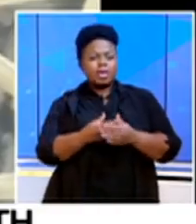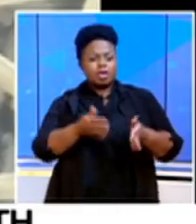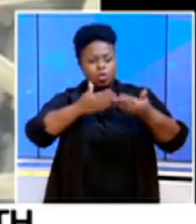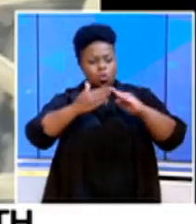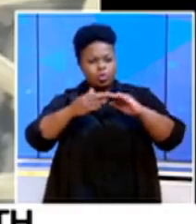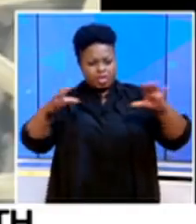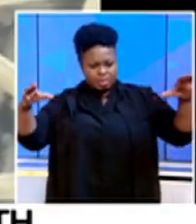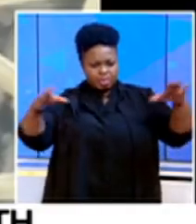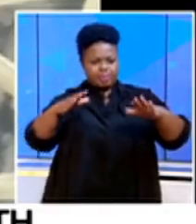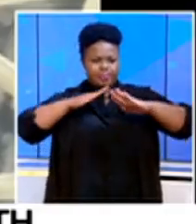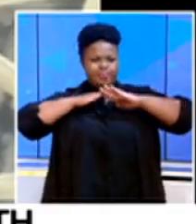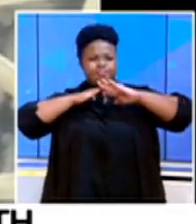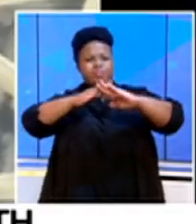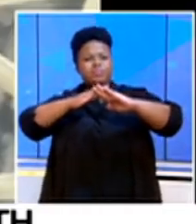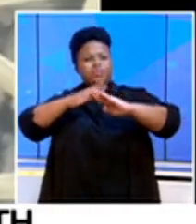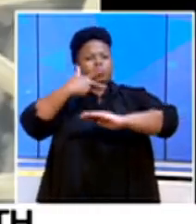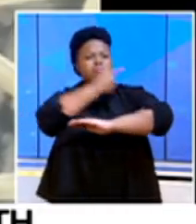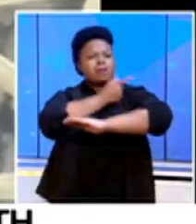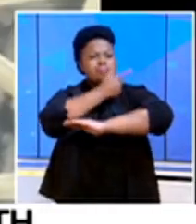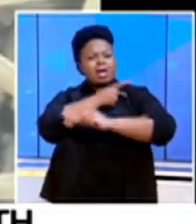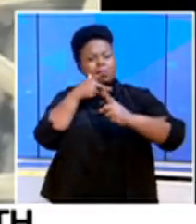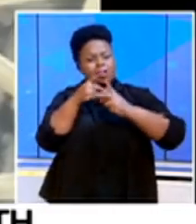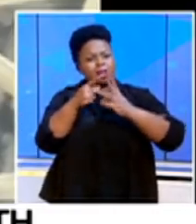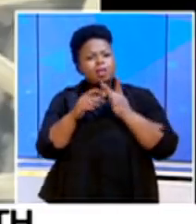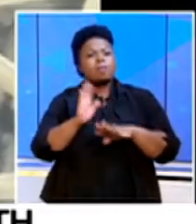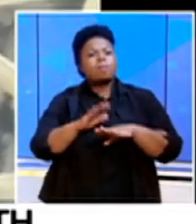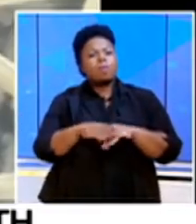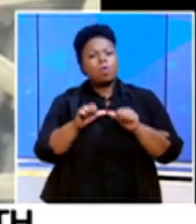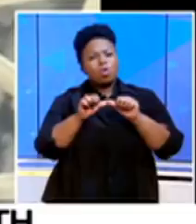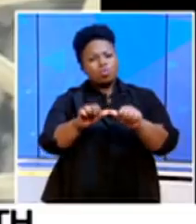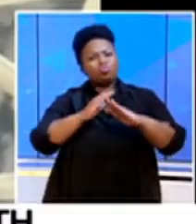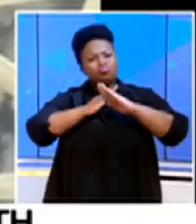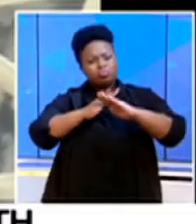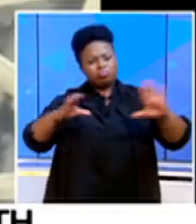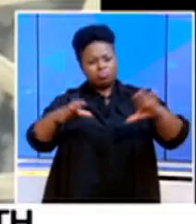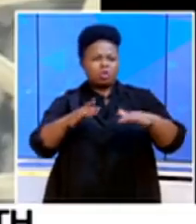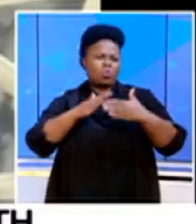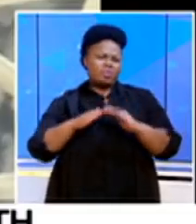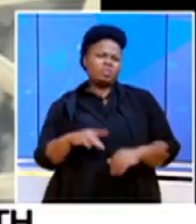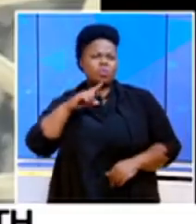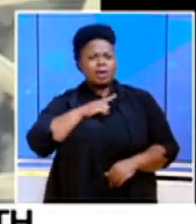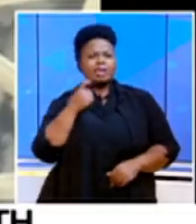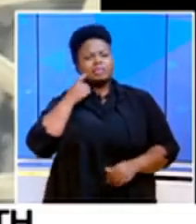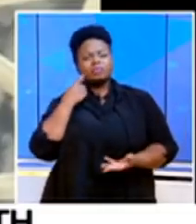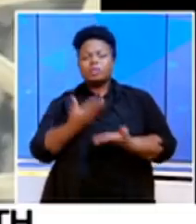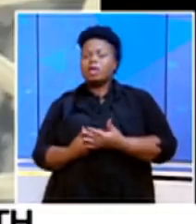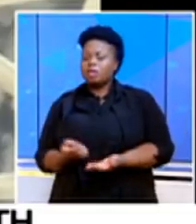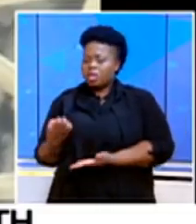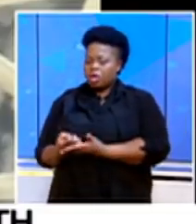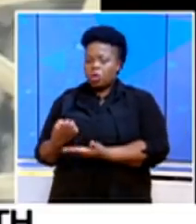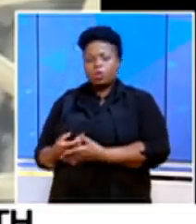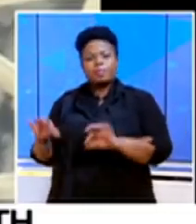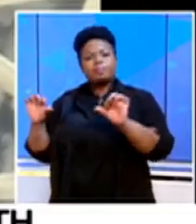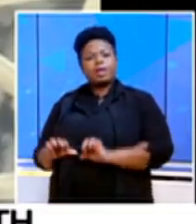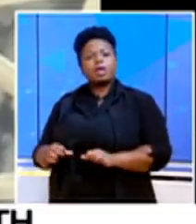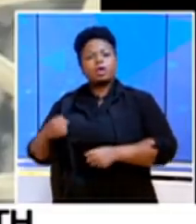herd immunity with a greater speed, so that we could be able to return our economy